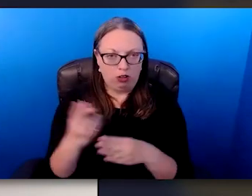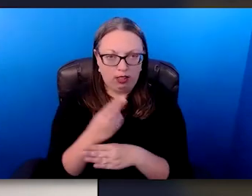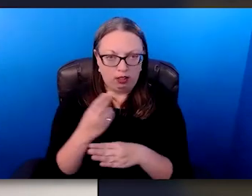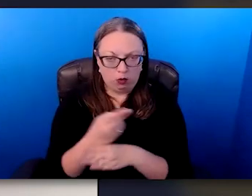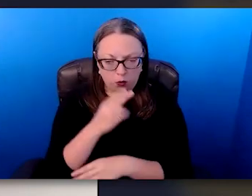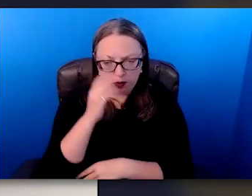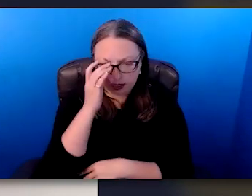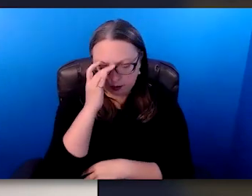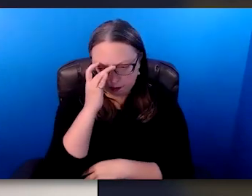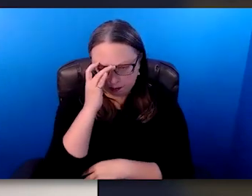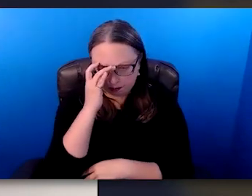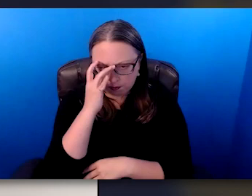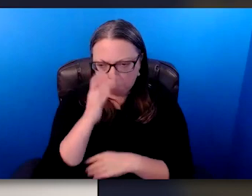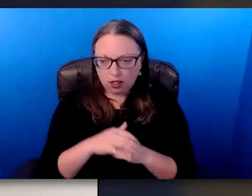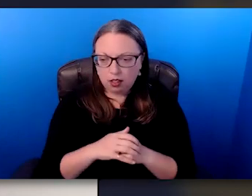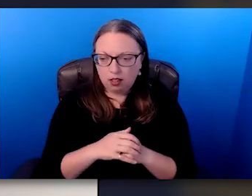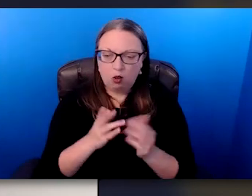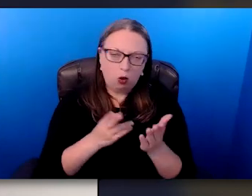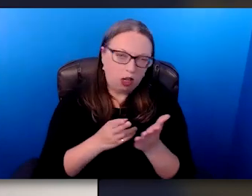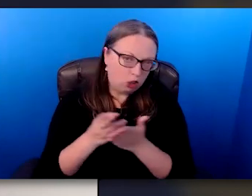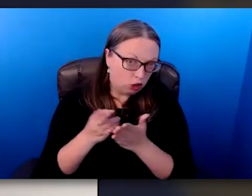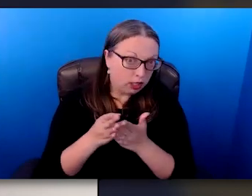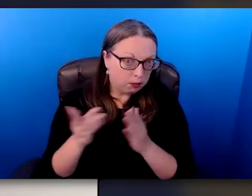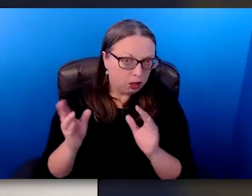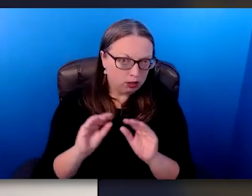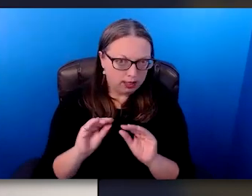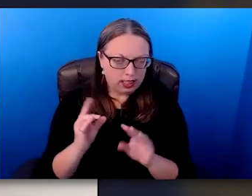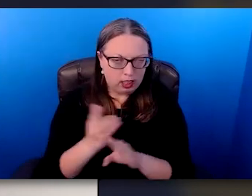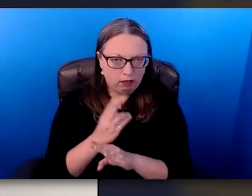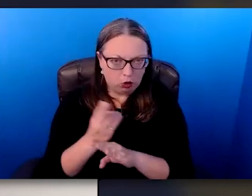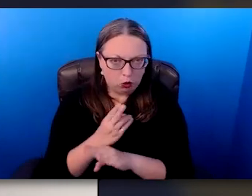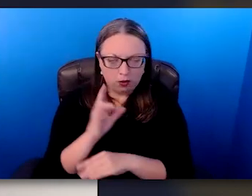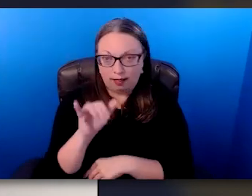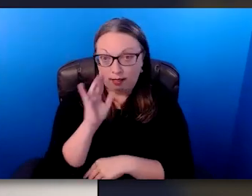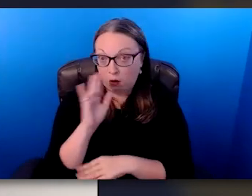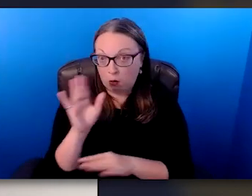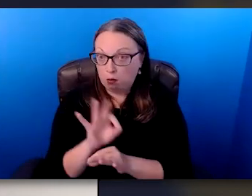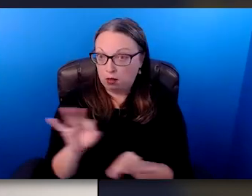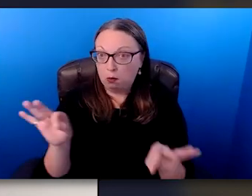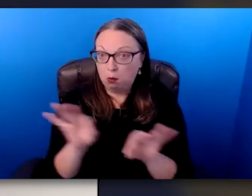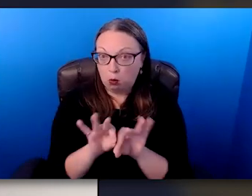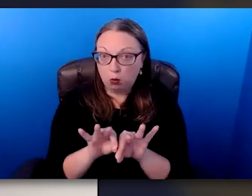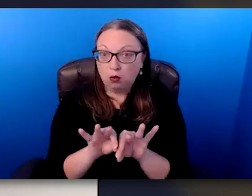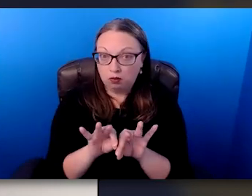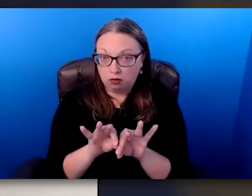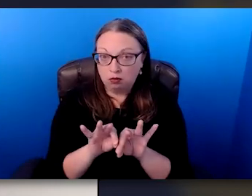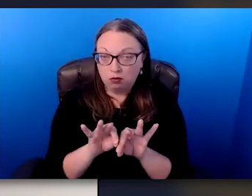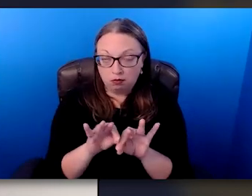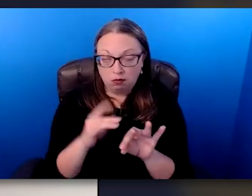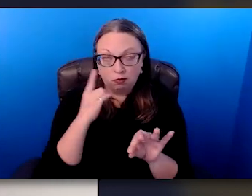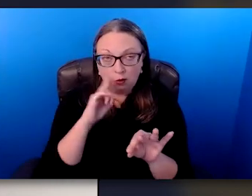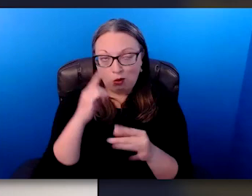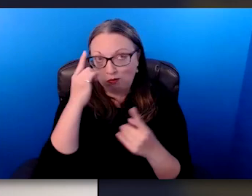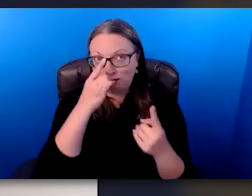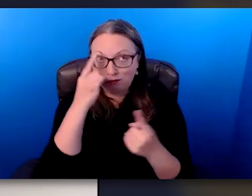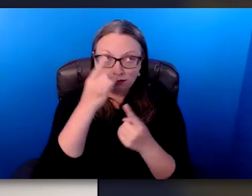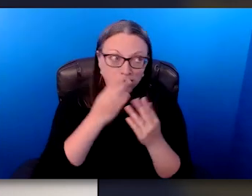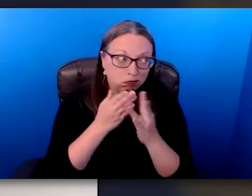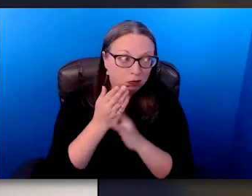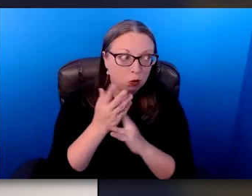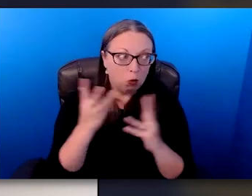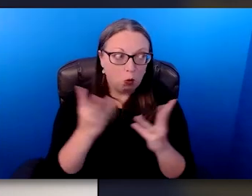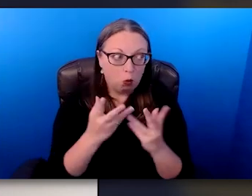And that will be, I think, critical for thinking through what we allow